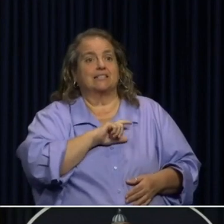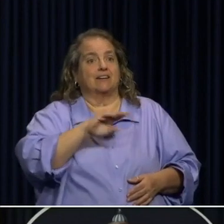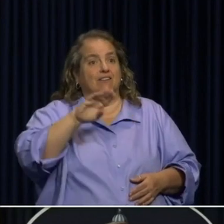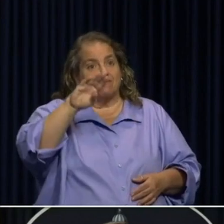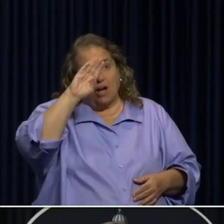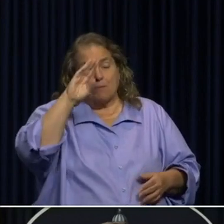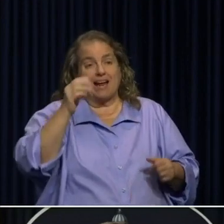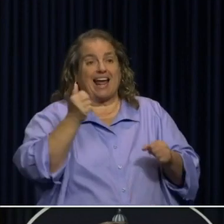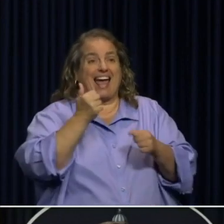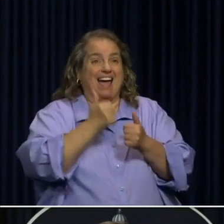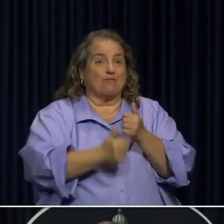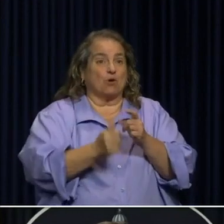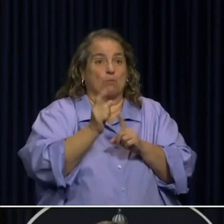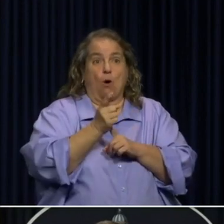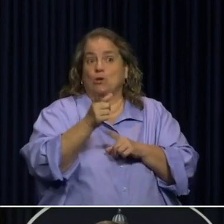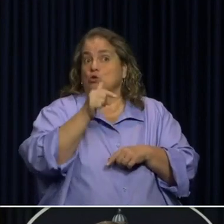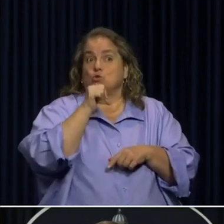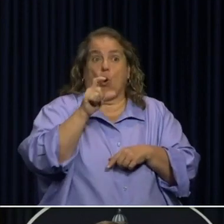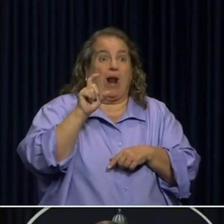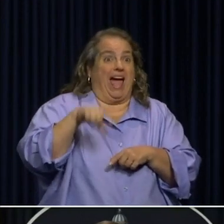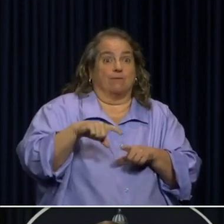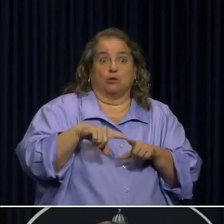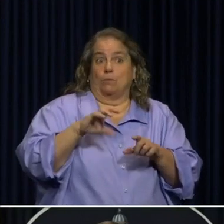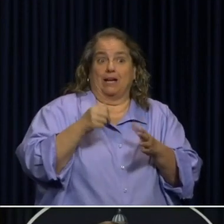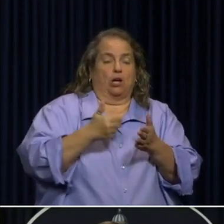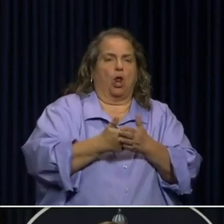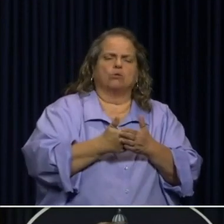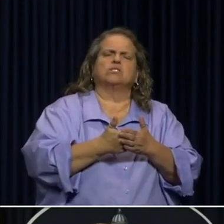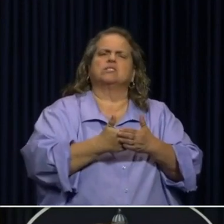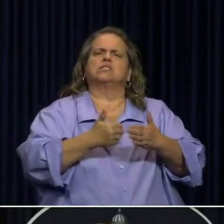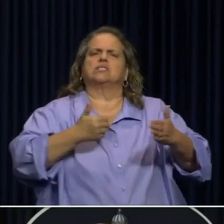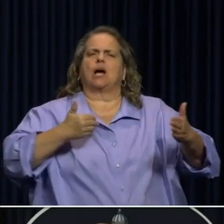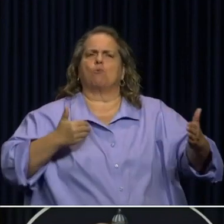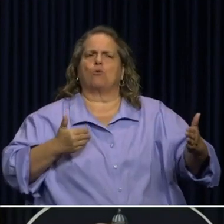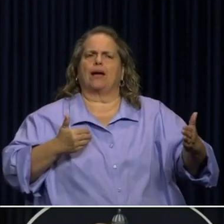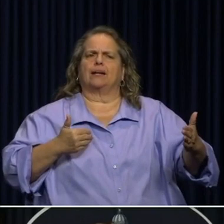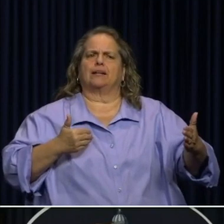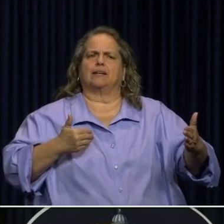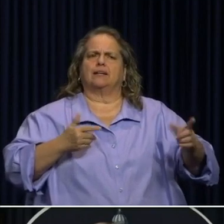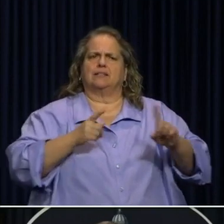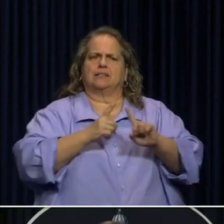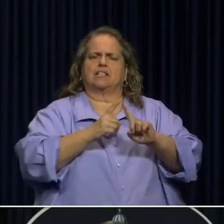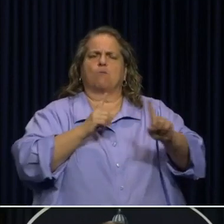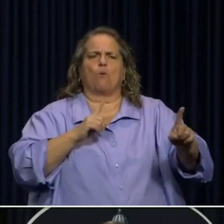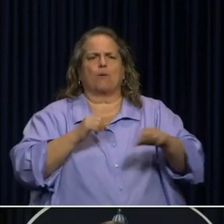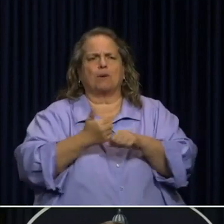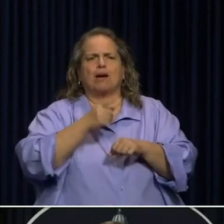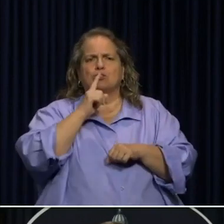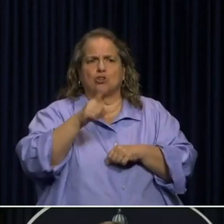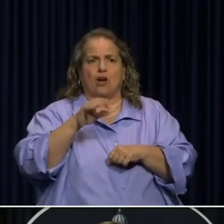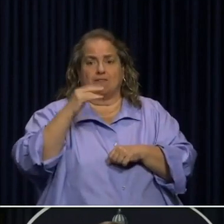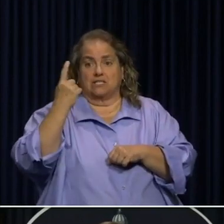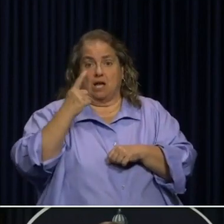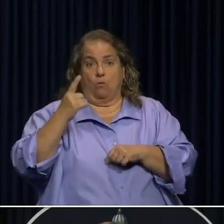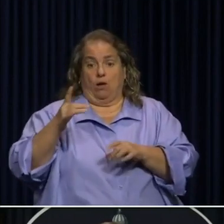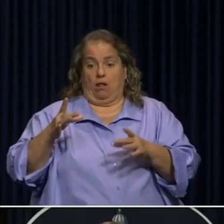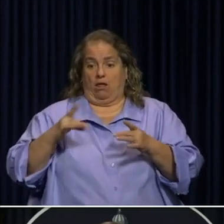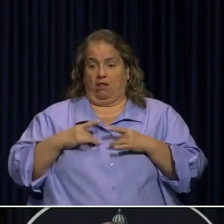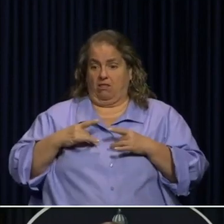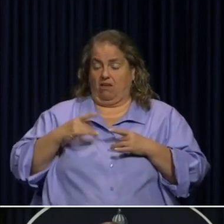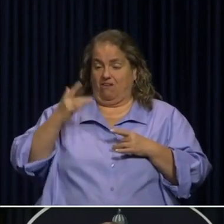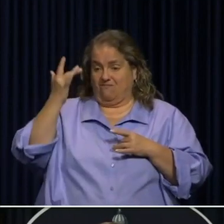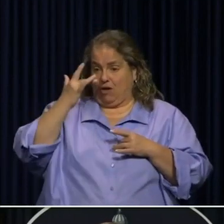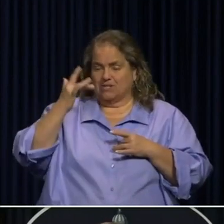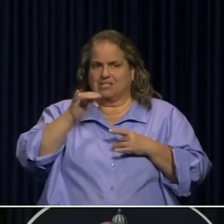every moment that we don't have to be close, we need to be separated because we want to make sure that if somebody contracts this virus, it's not